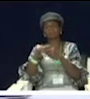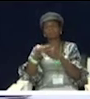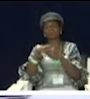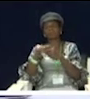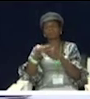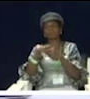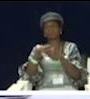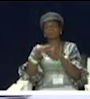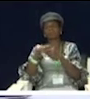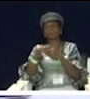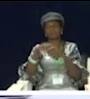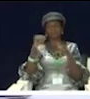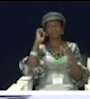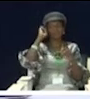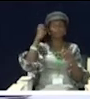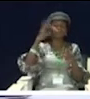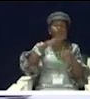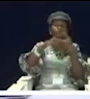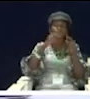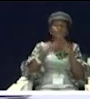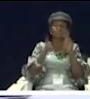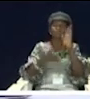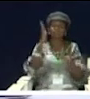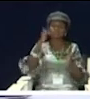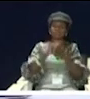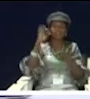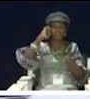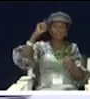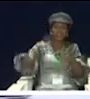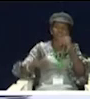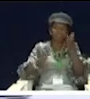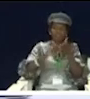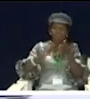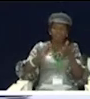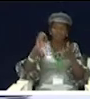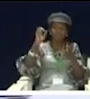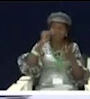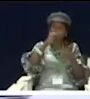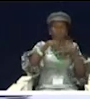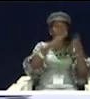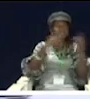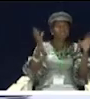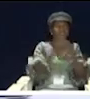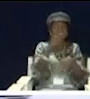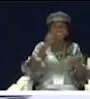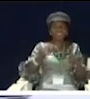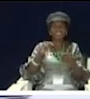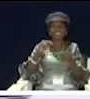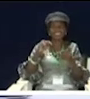She was going so fast, I couldn't catch up. So I'm going to get the tape.